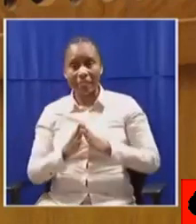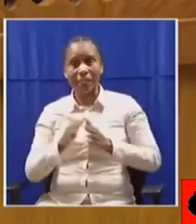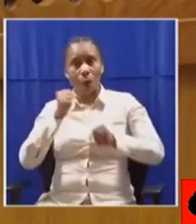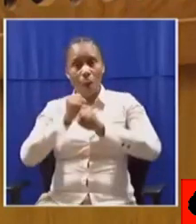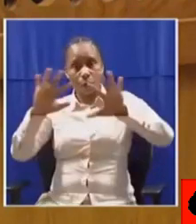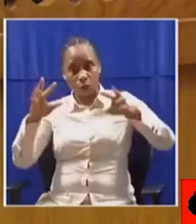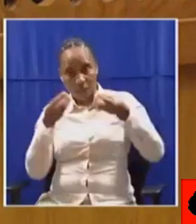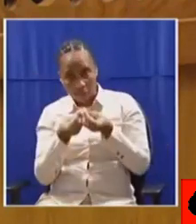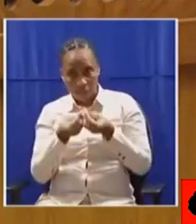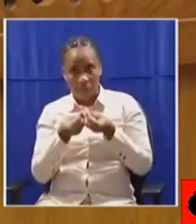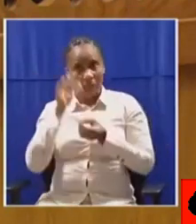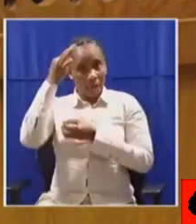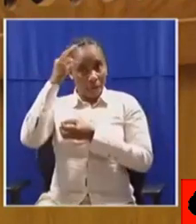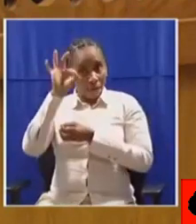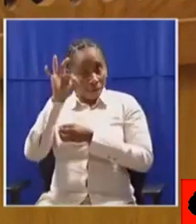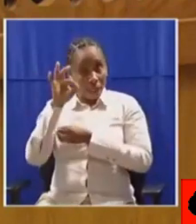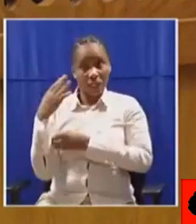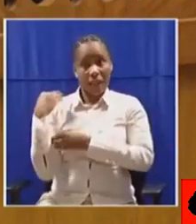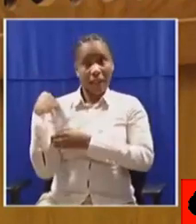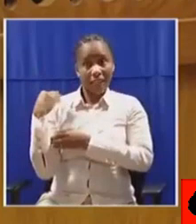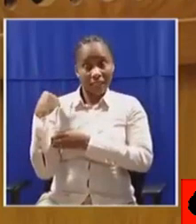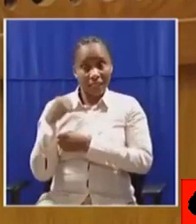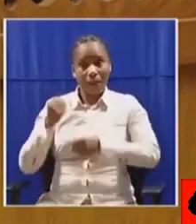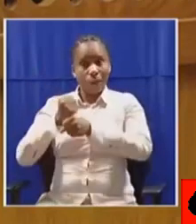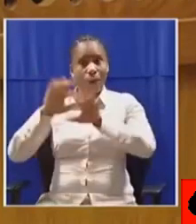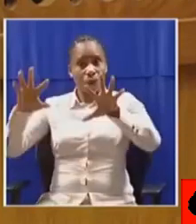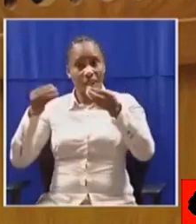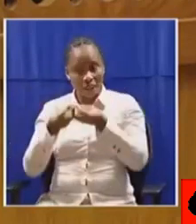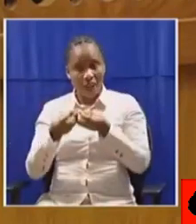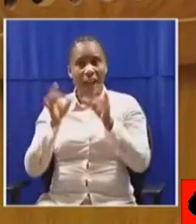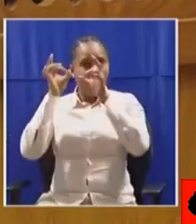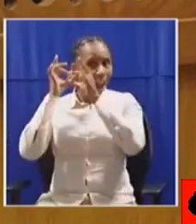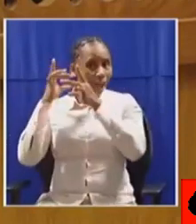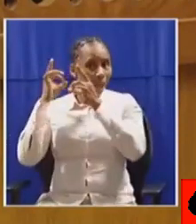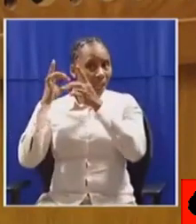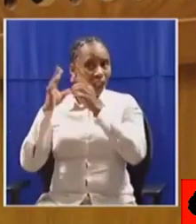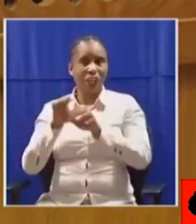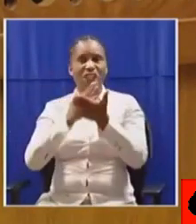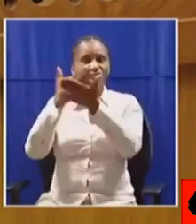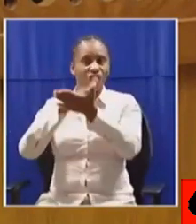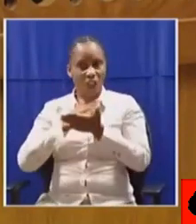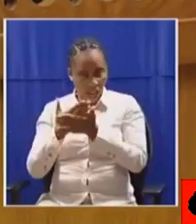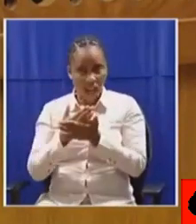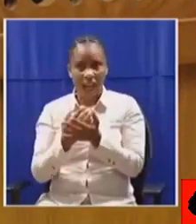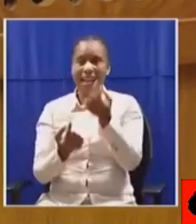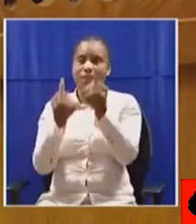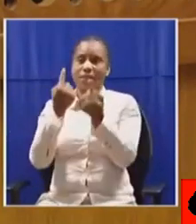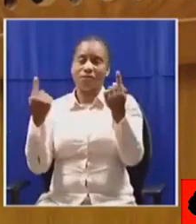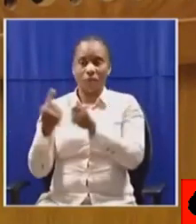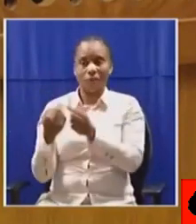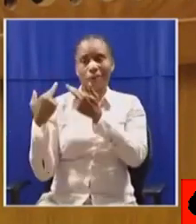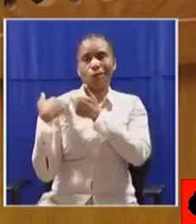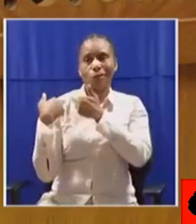agencies collaborate and share information more effectively, and until individuals take responsibility for